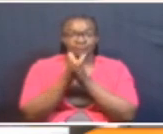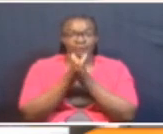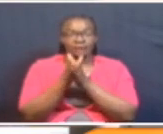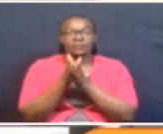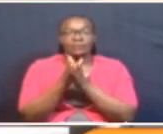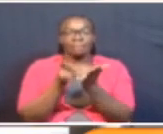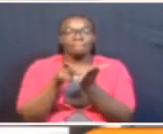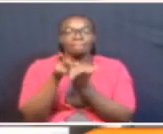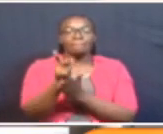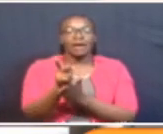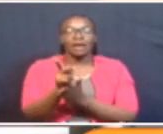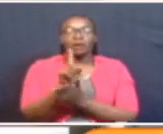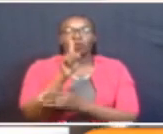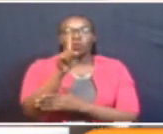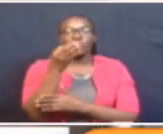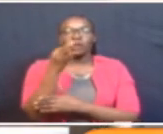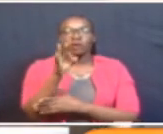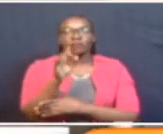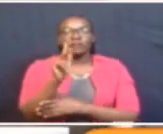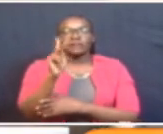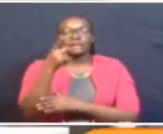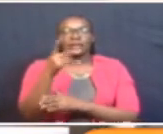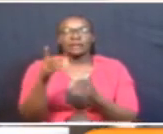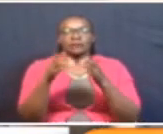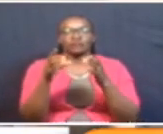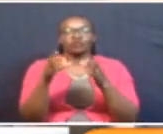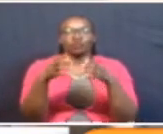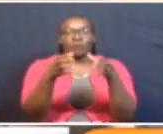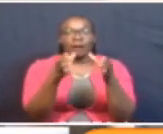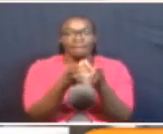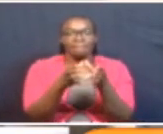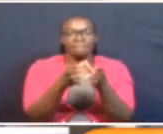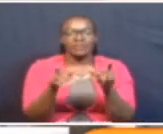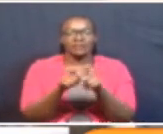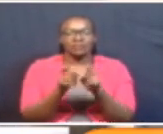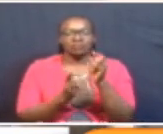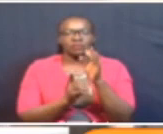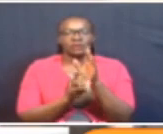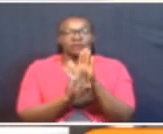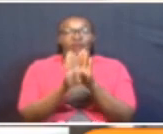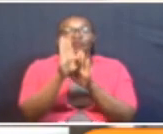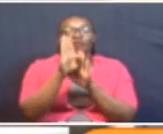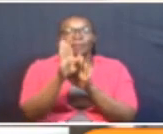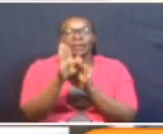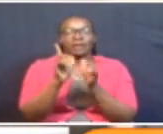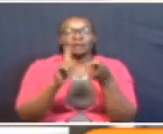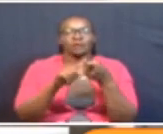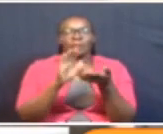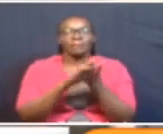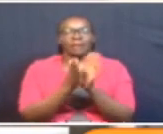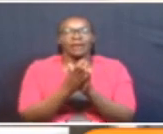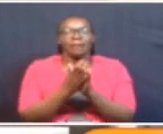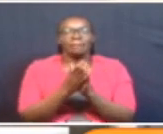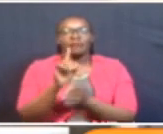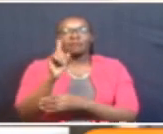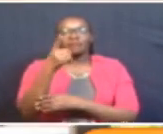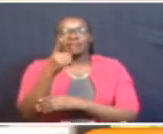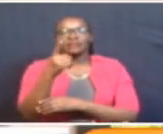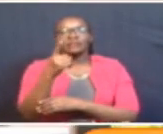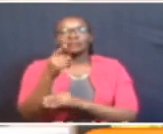buying one of second division clubs and developing it to the first